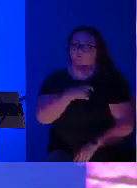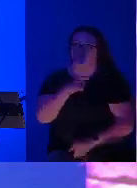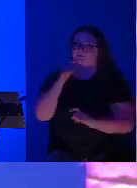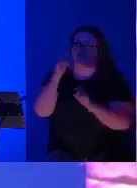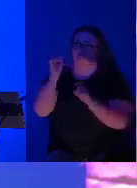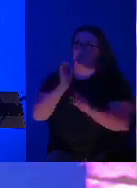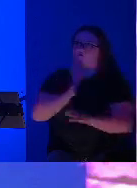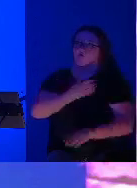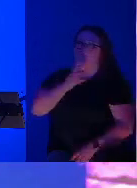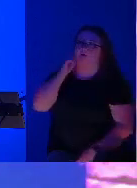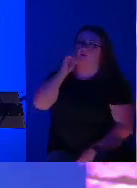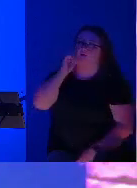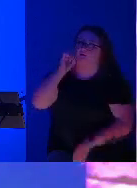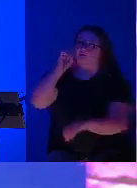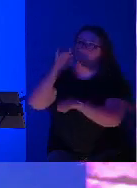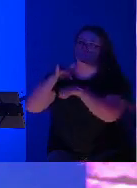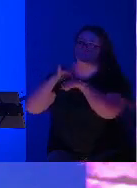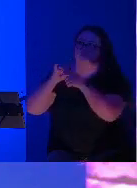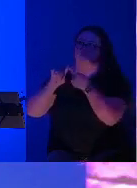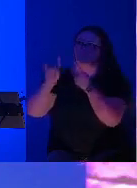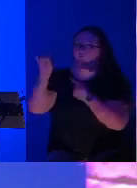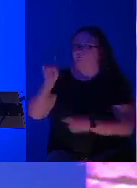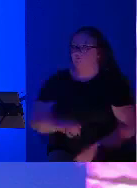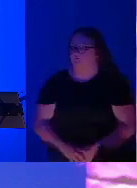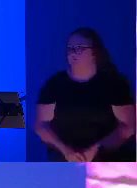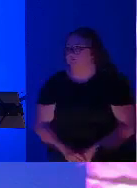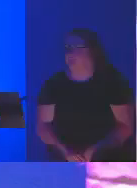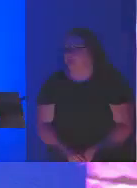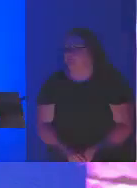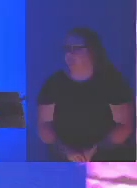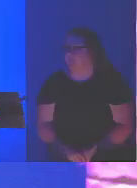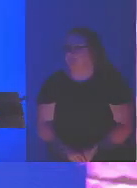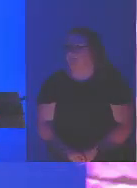You, Jesus. Thank You.